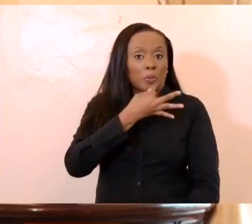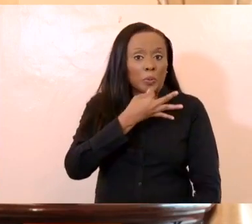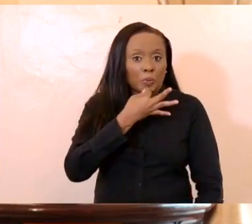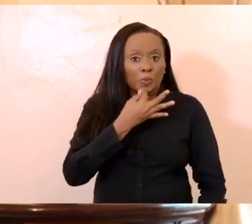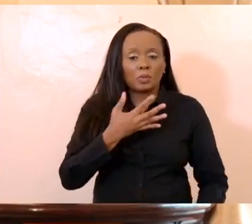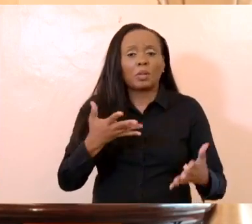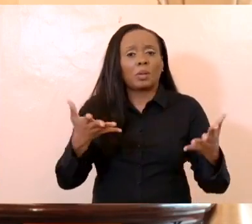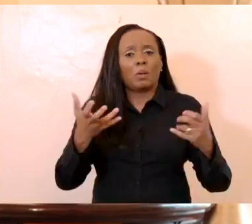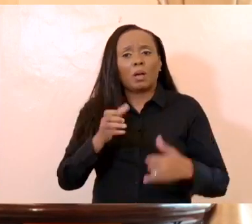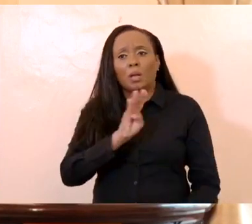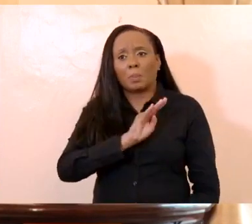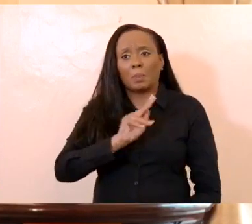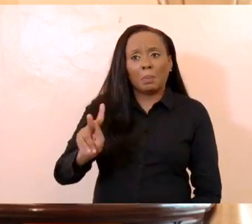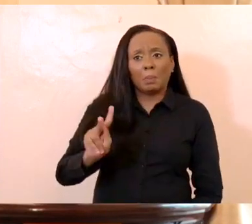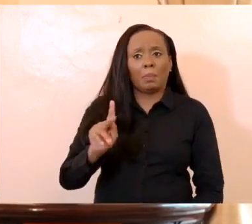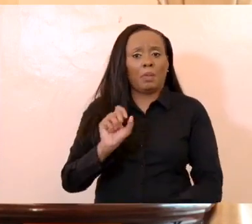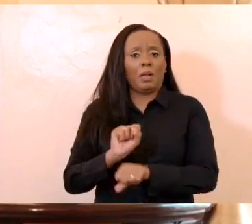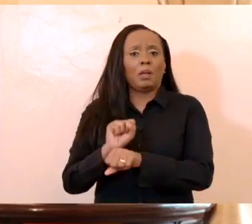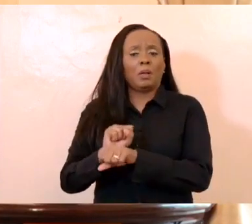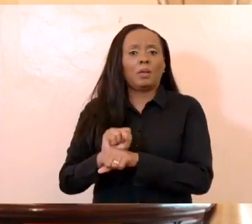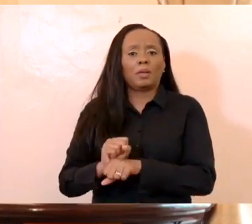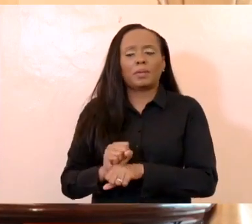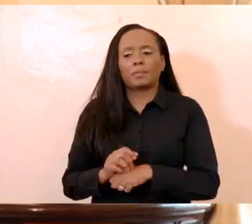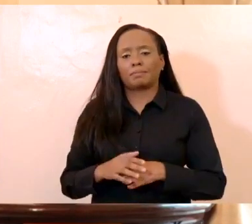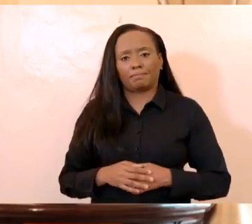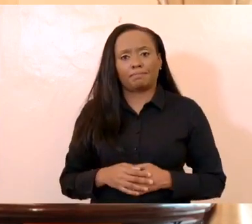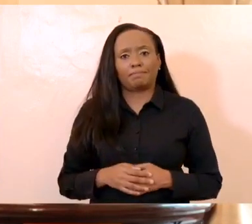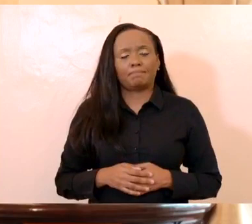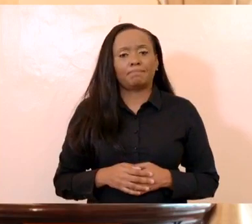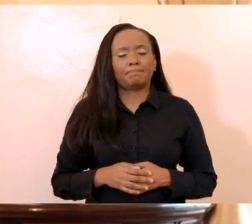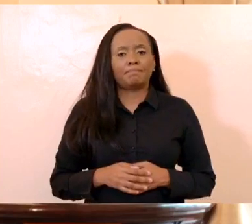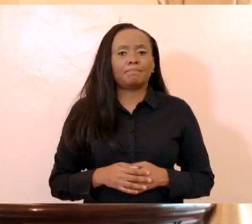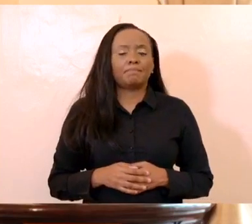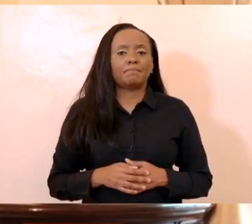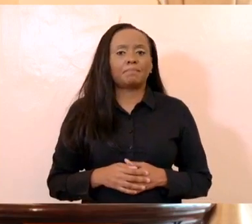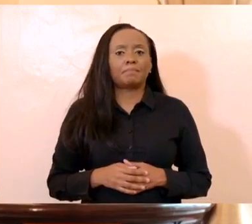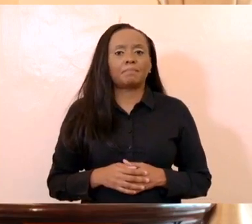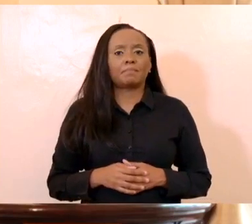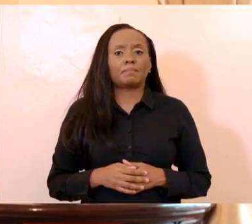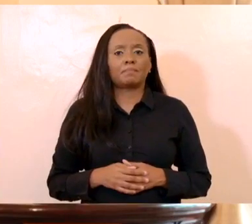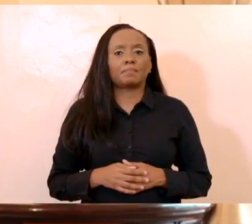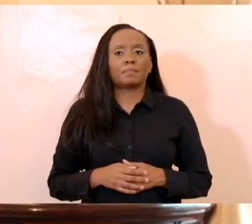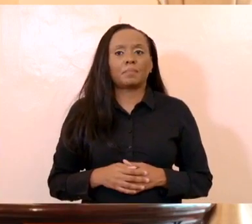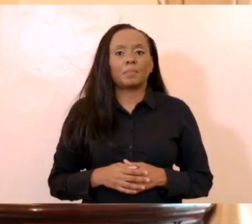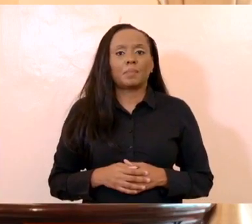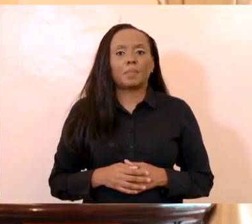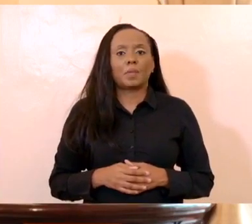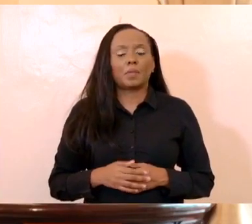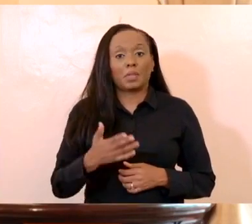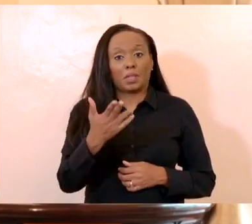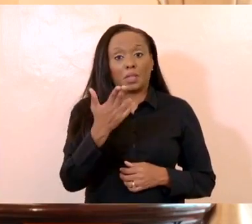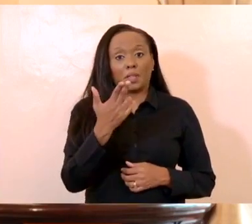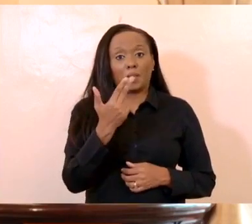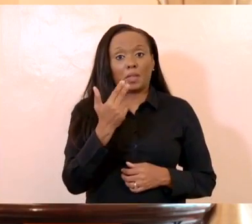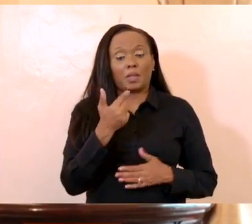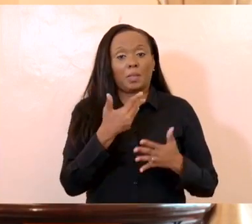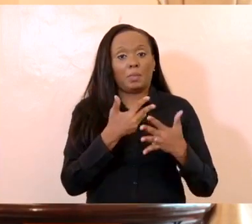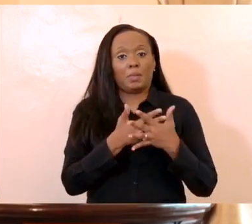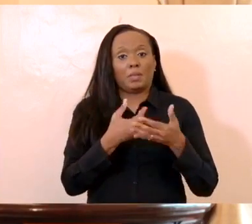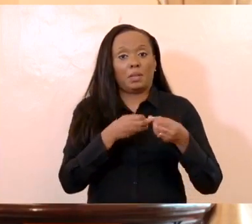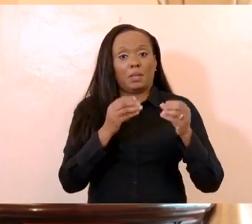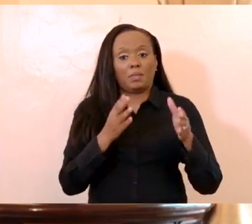can resume their duties. And for the 13 prison officers who are currently in